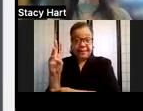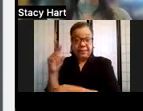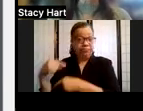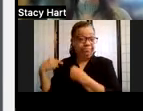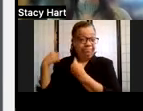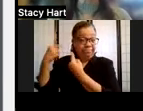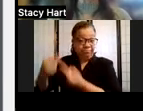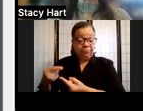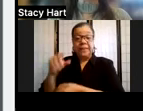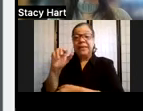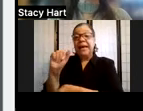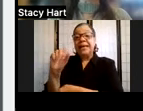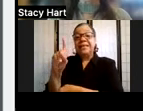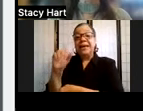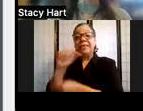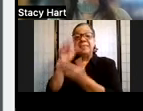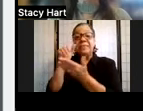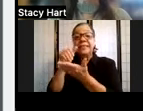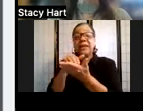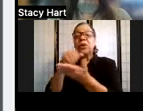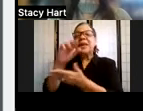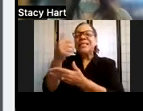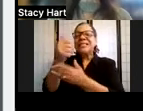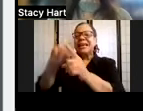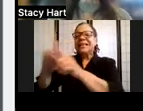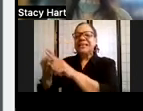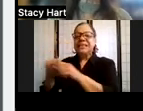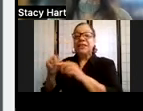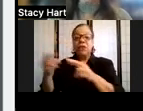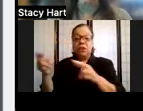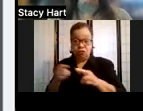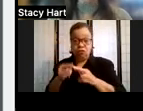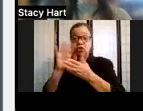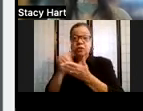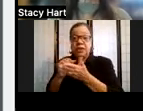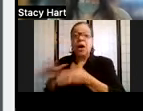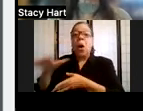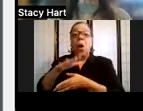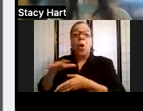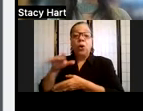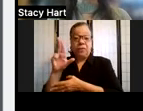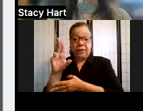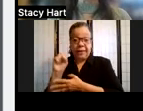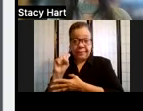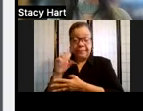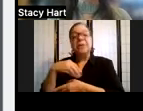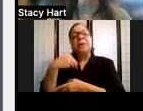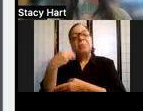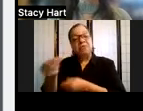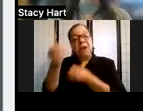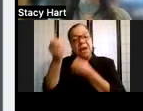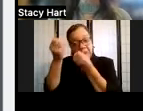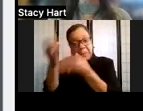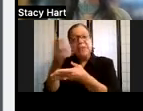the ADA Center is one of 10 regional centers across the country that provide information and